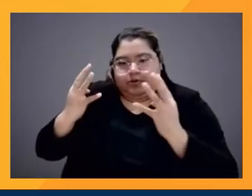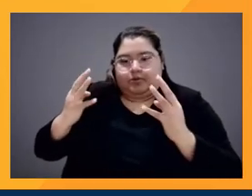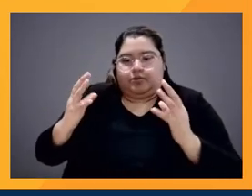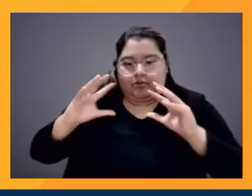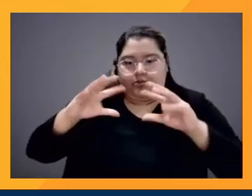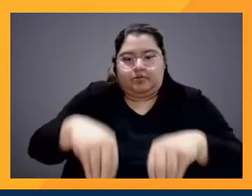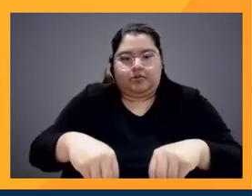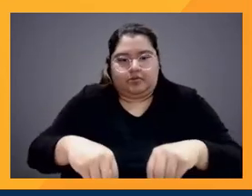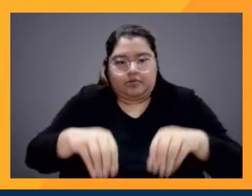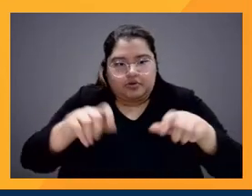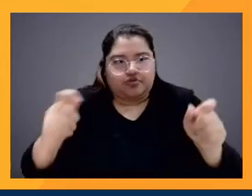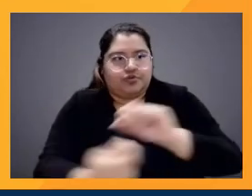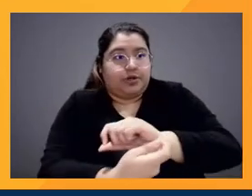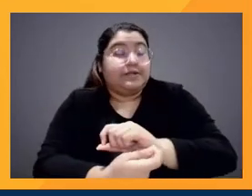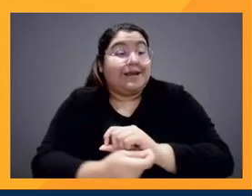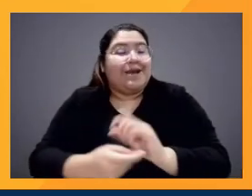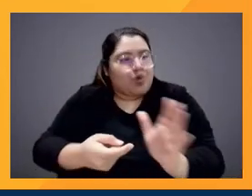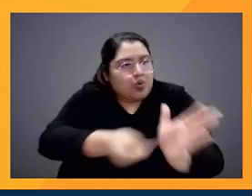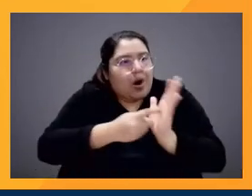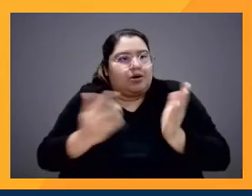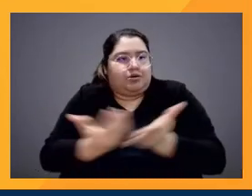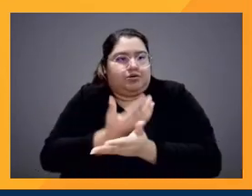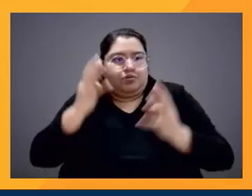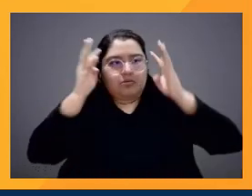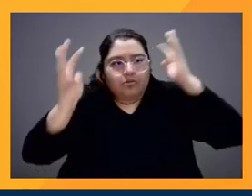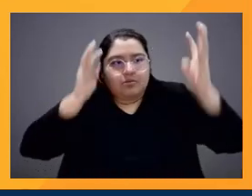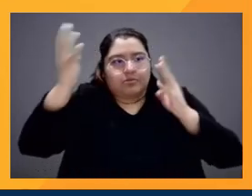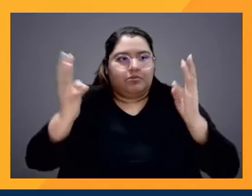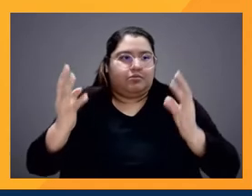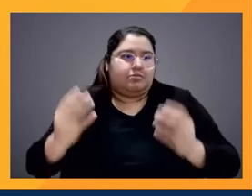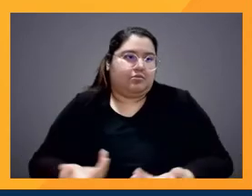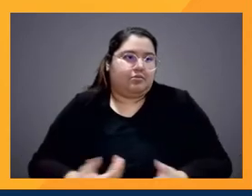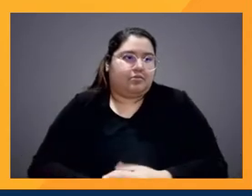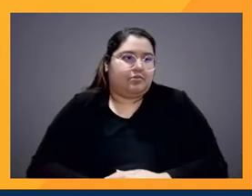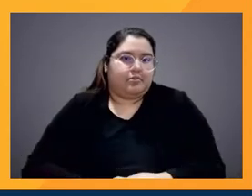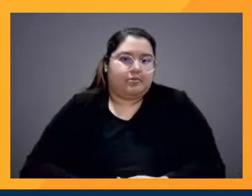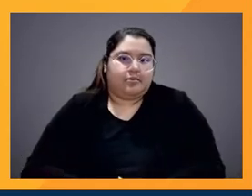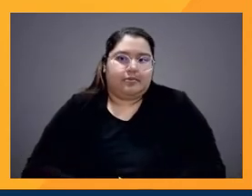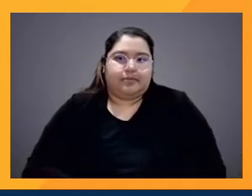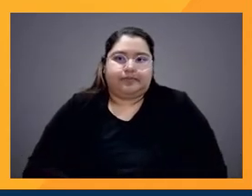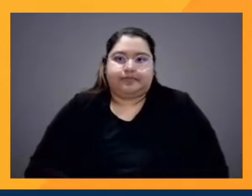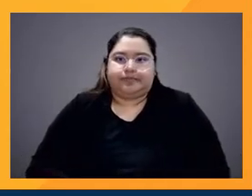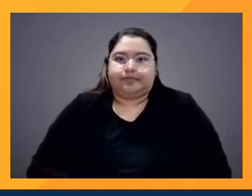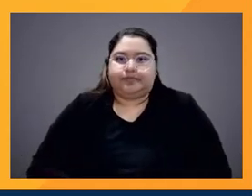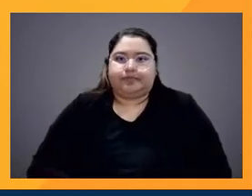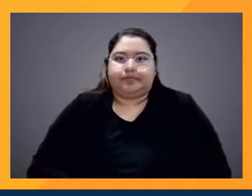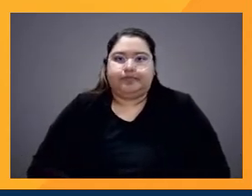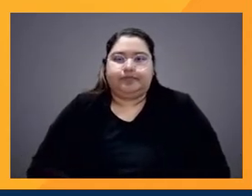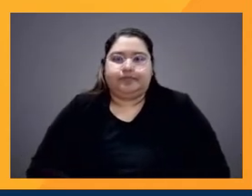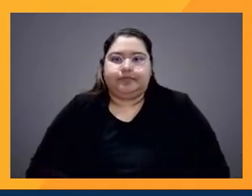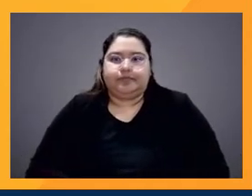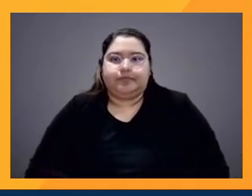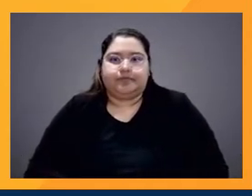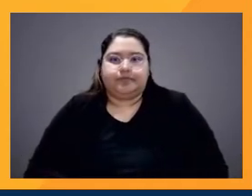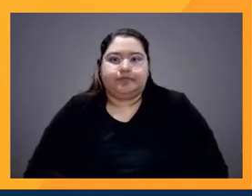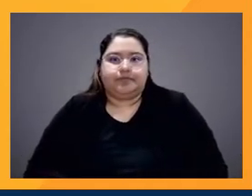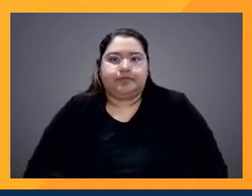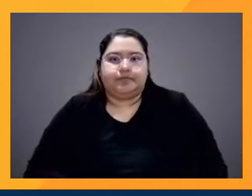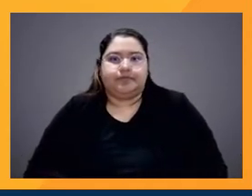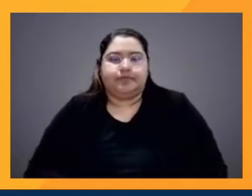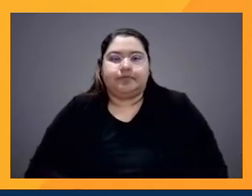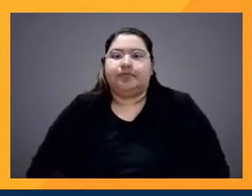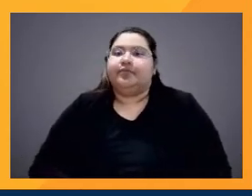admit that it's going to take more than just, true grit is not enough. It's going to take a